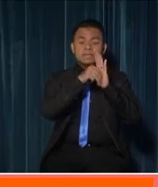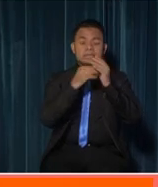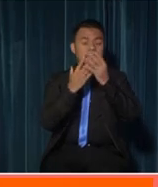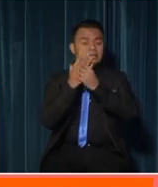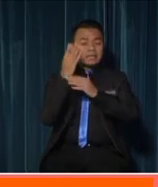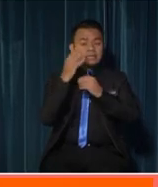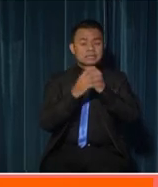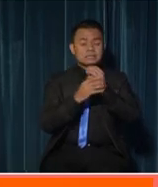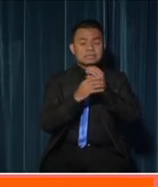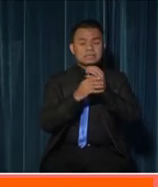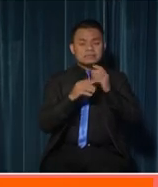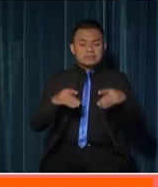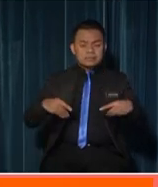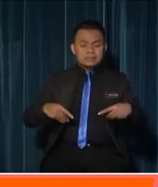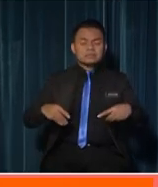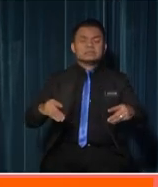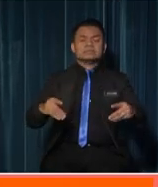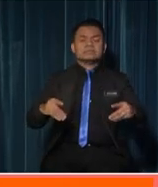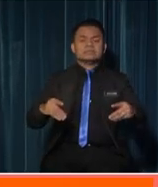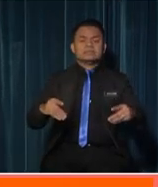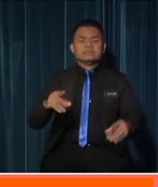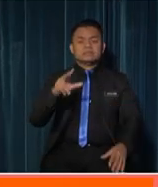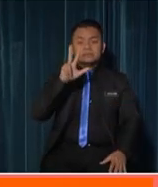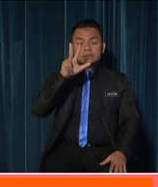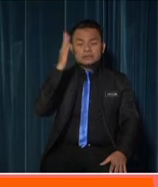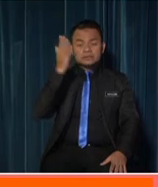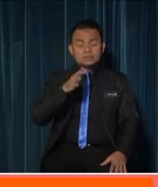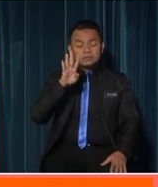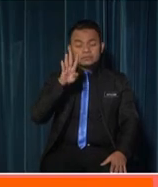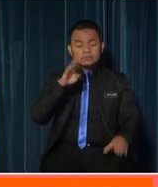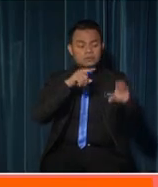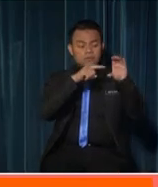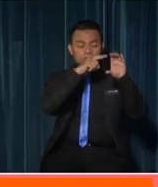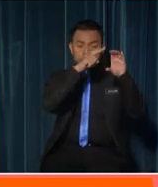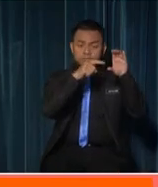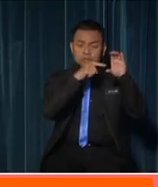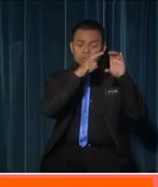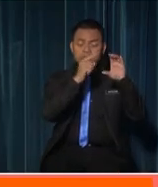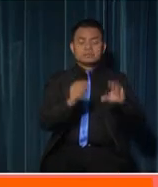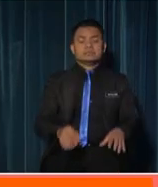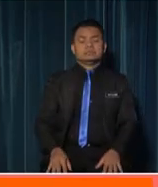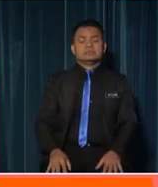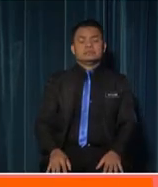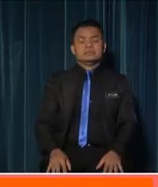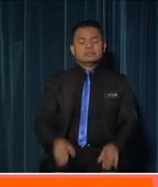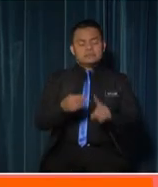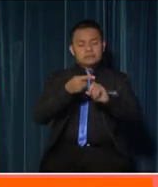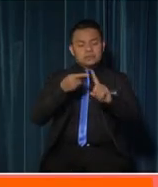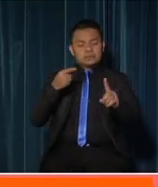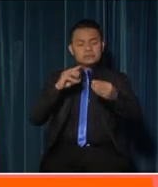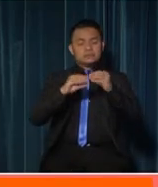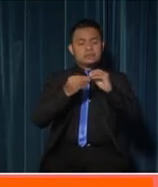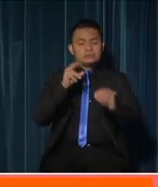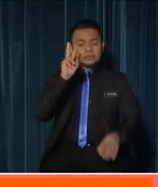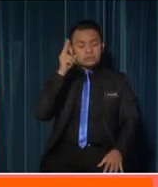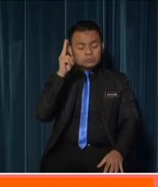3/4 of the clock face in clockwise. From number 12 to